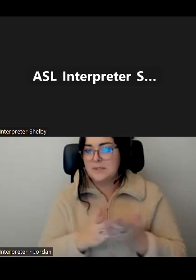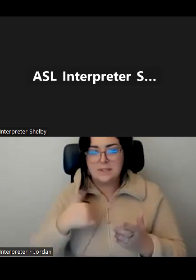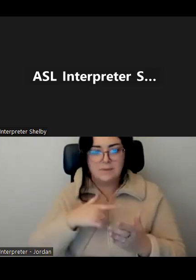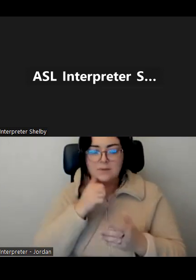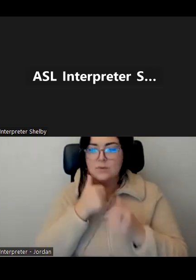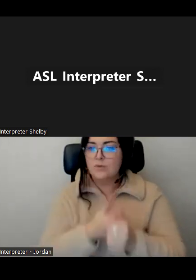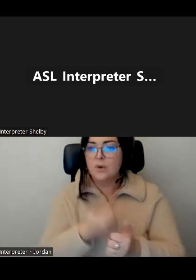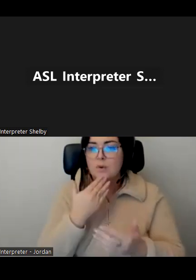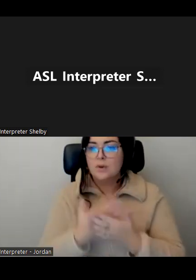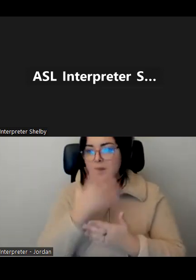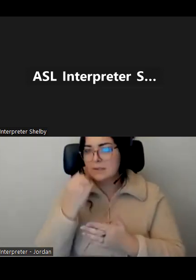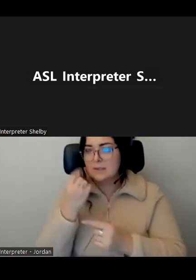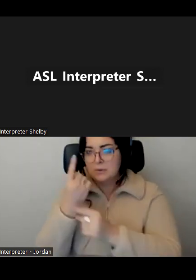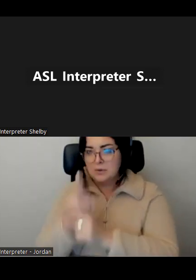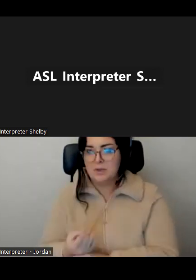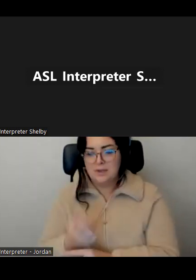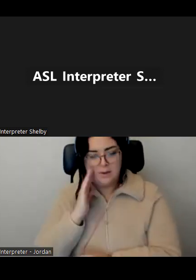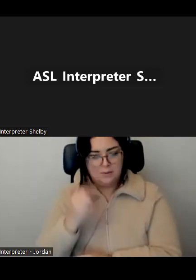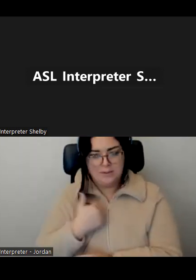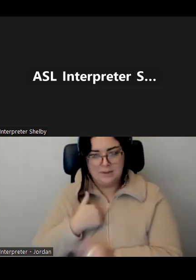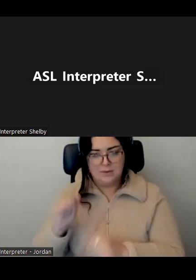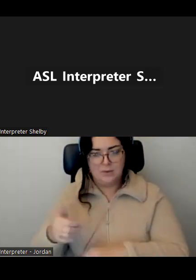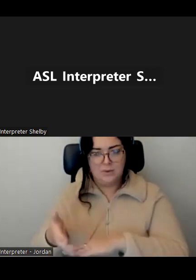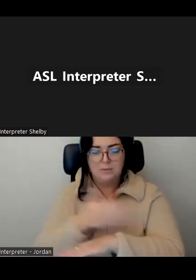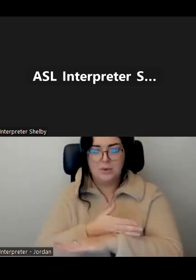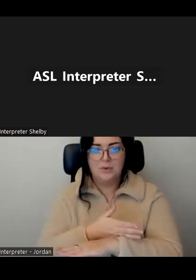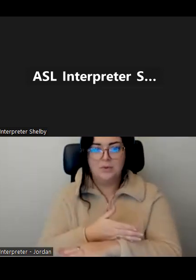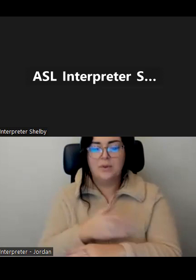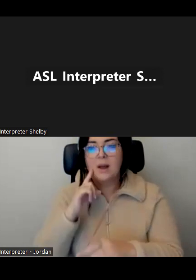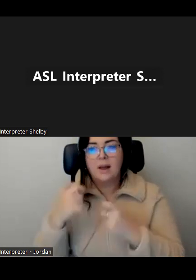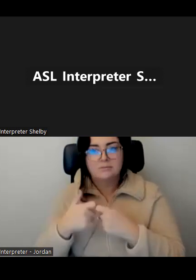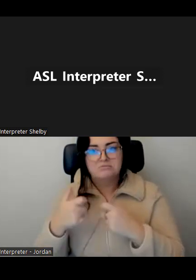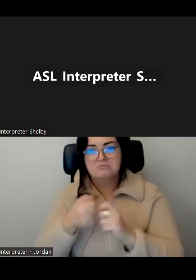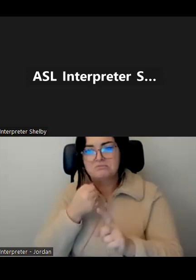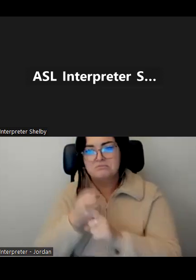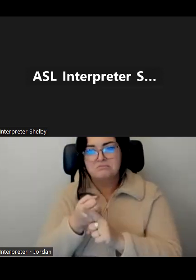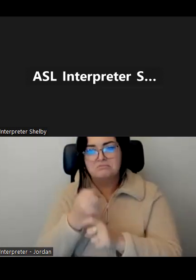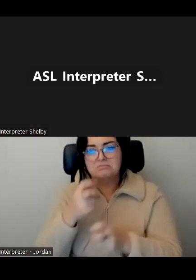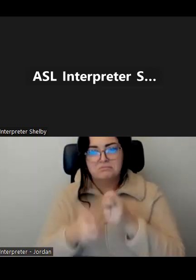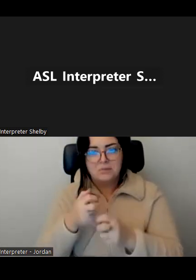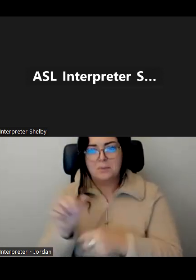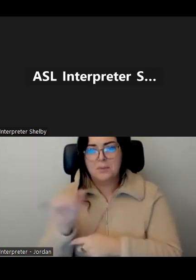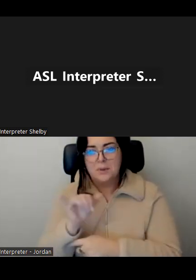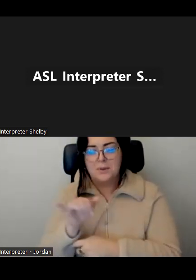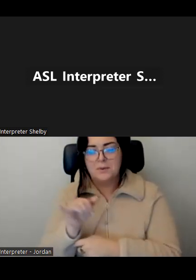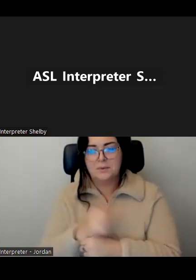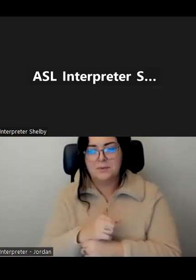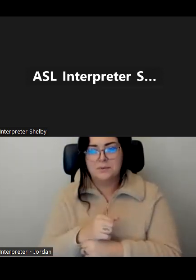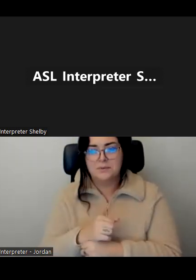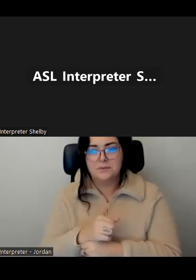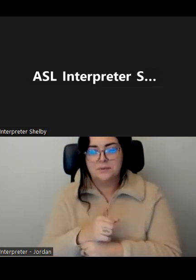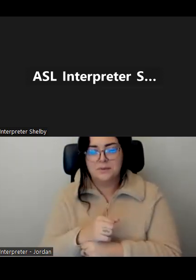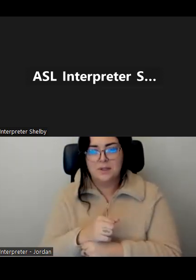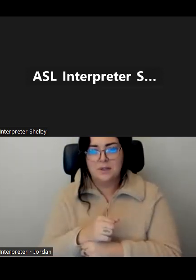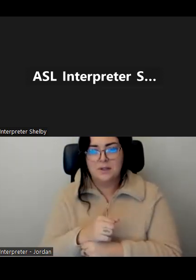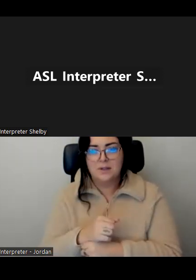routine. I know that I could do better with it. And electronics are a huge problem for a lot of people and make a huge impact. So